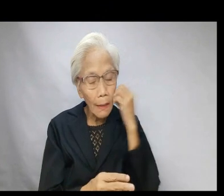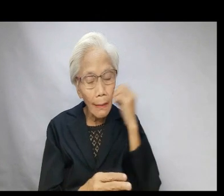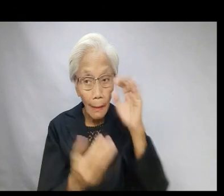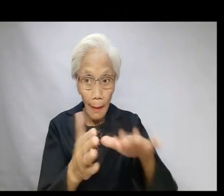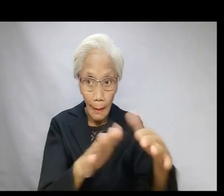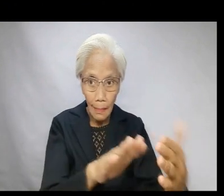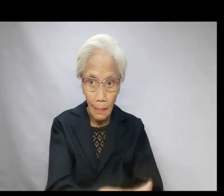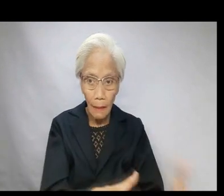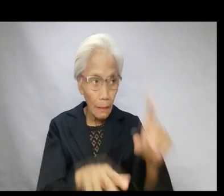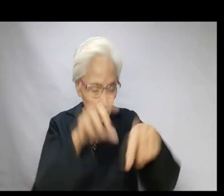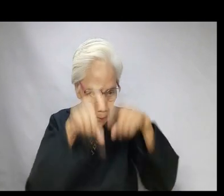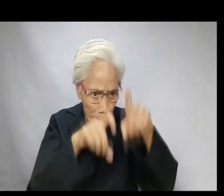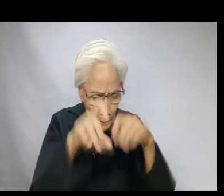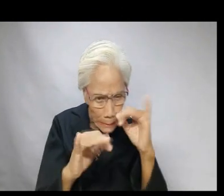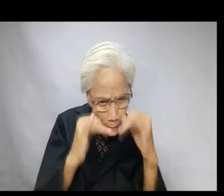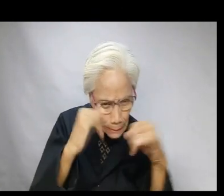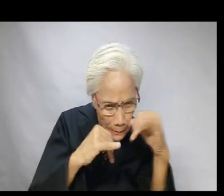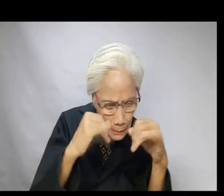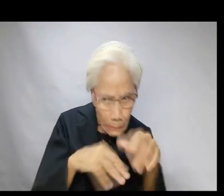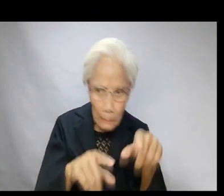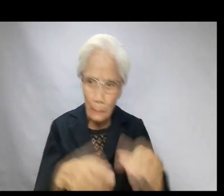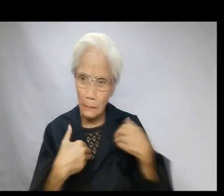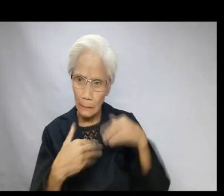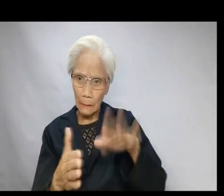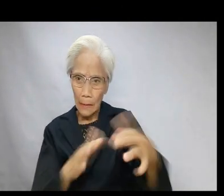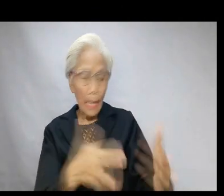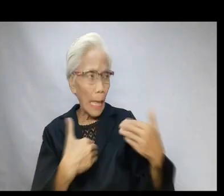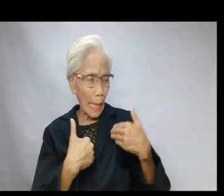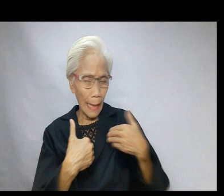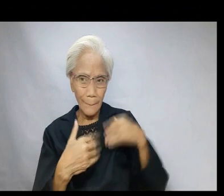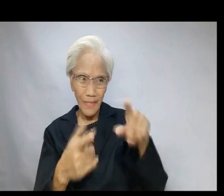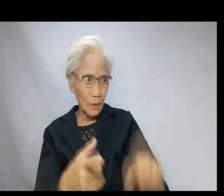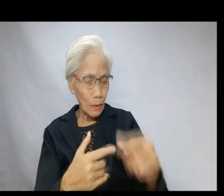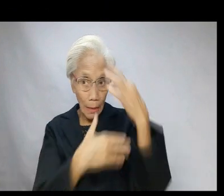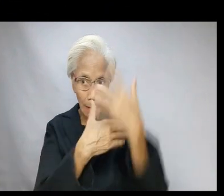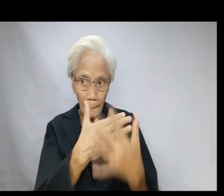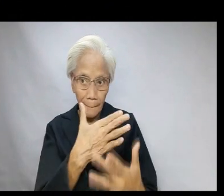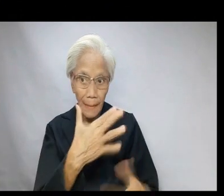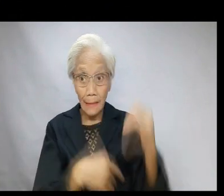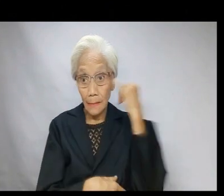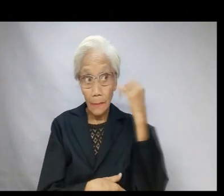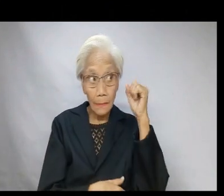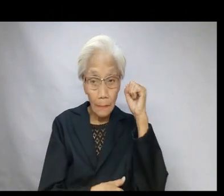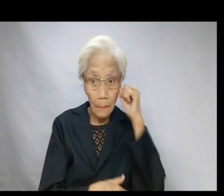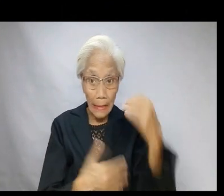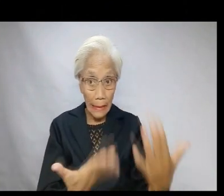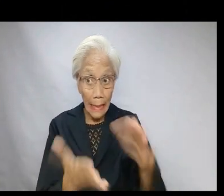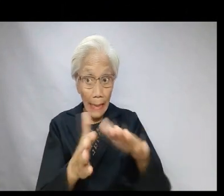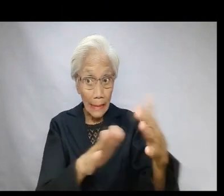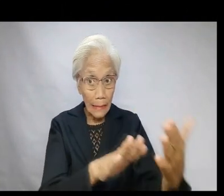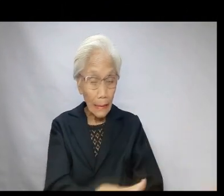An autopsy revealed that too much water had disrupted the electrolyte balance in her blood. Jennifer